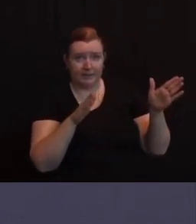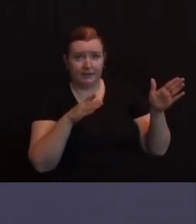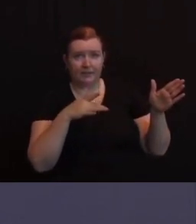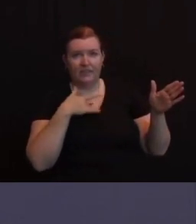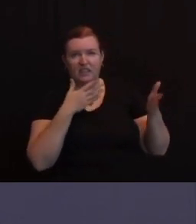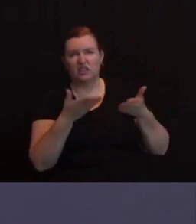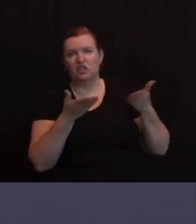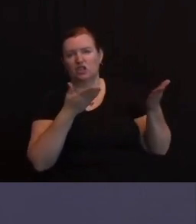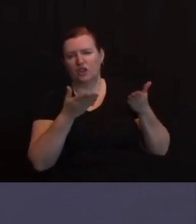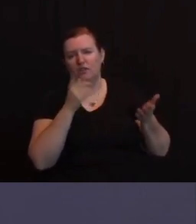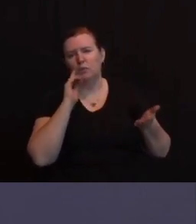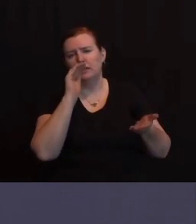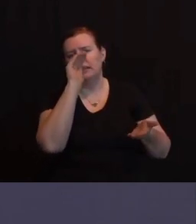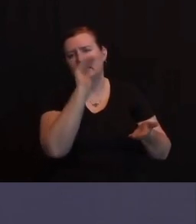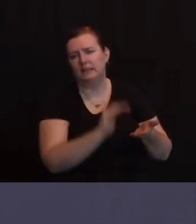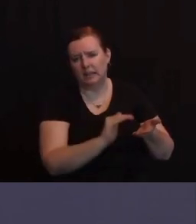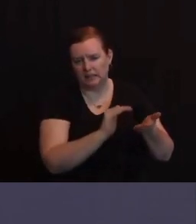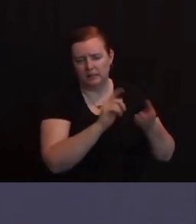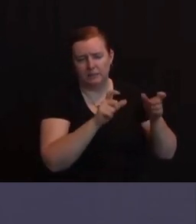decision.